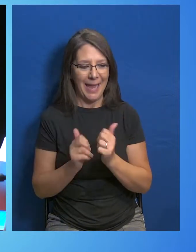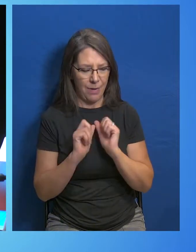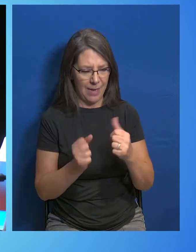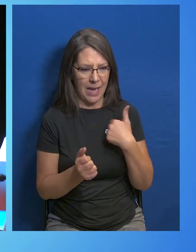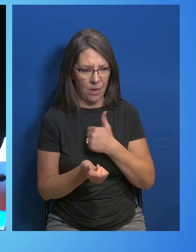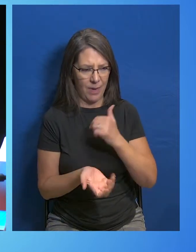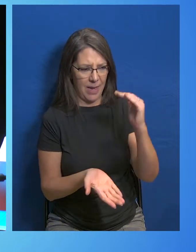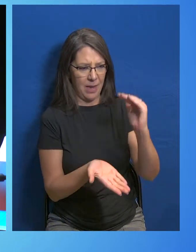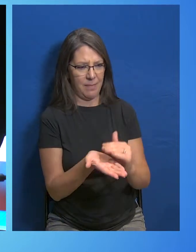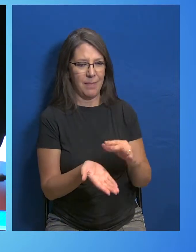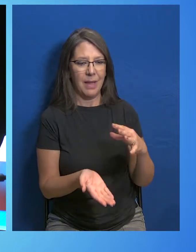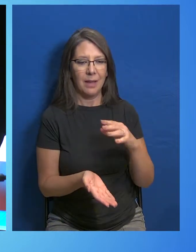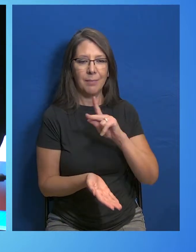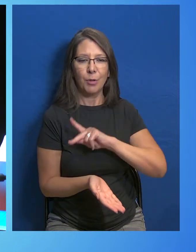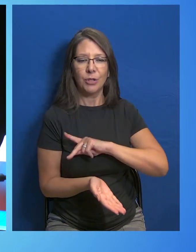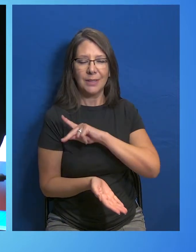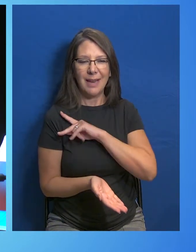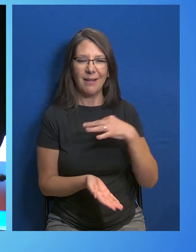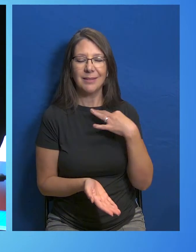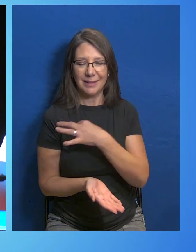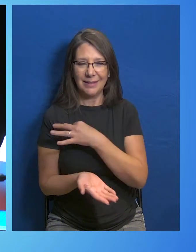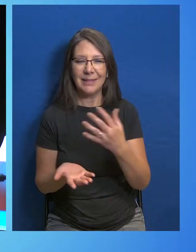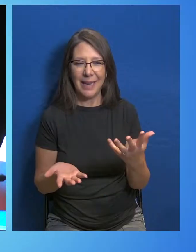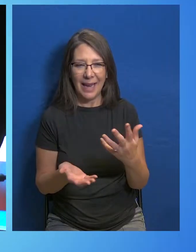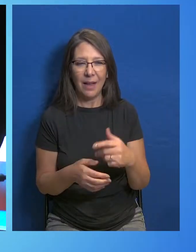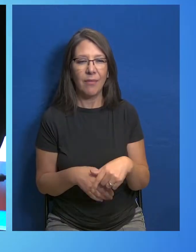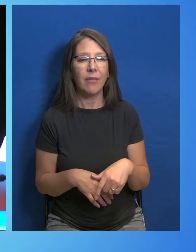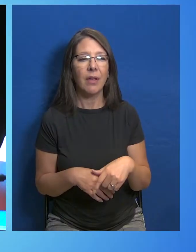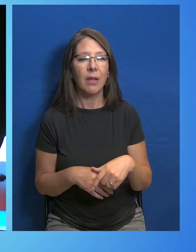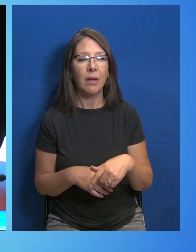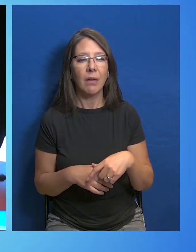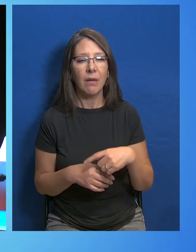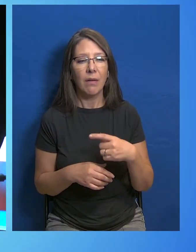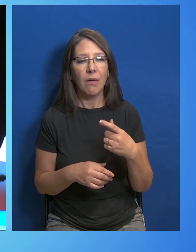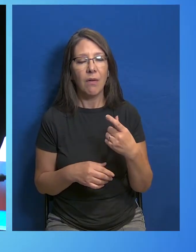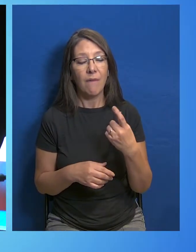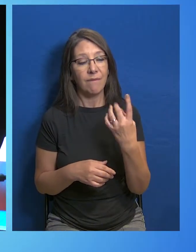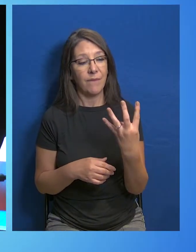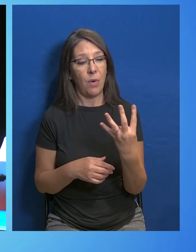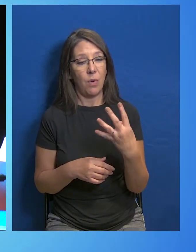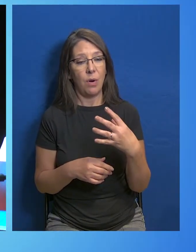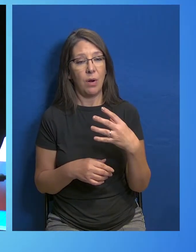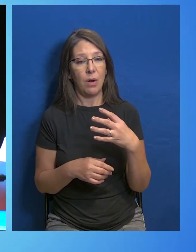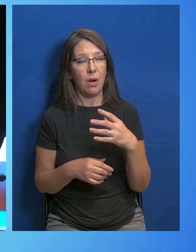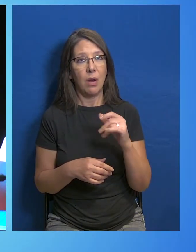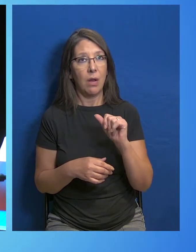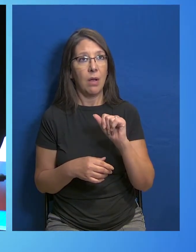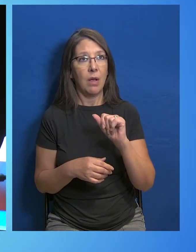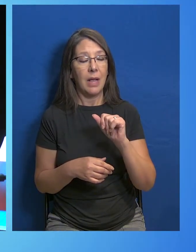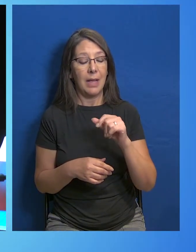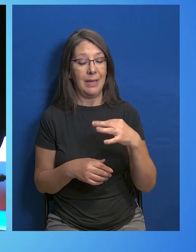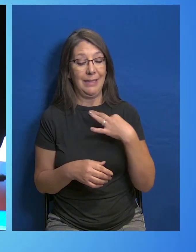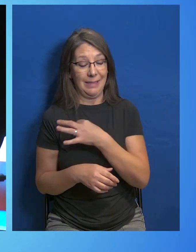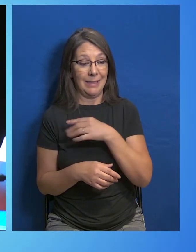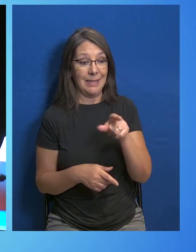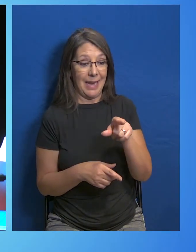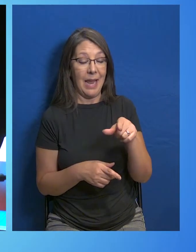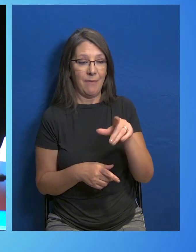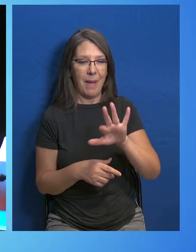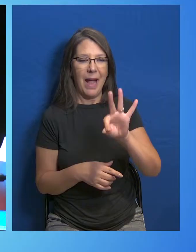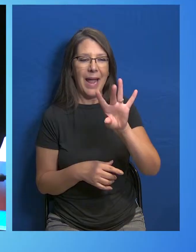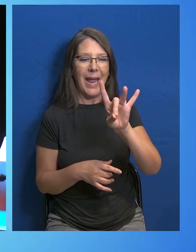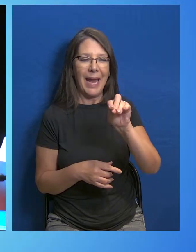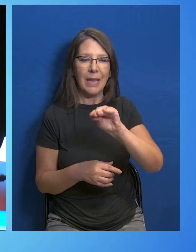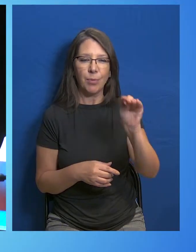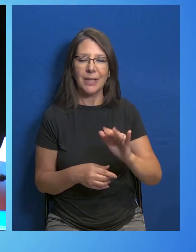you've heard many times before, personnel makes up a little less than 80% of our budget. So that is the biggest area